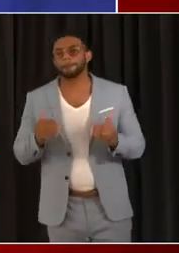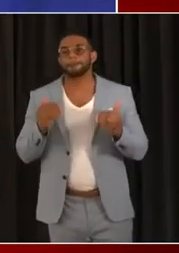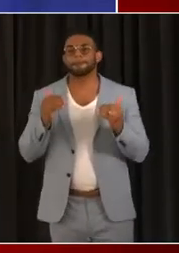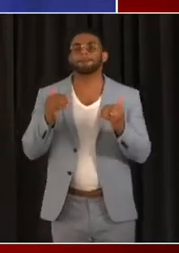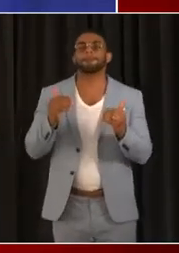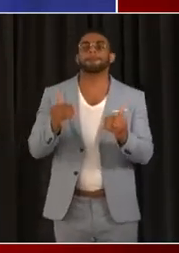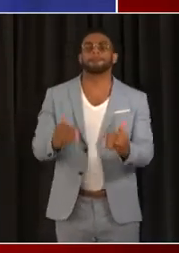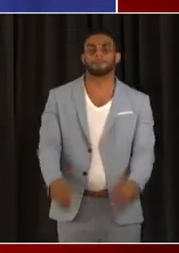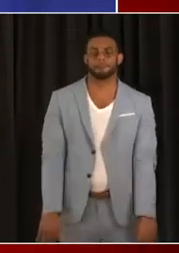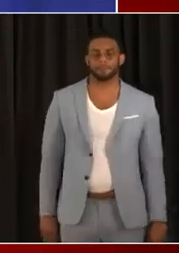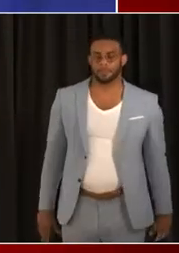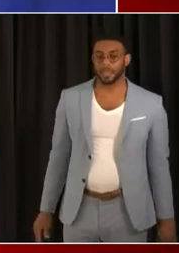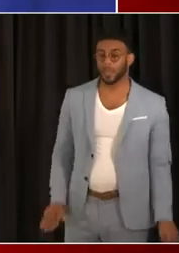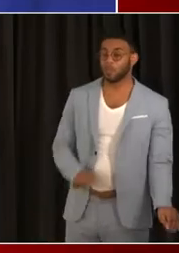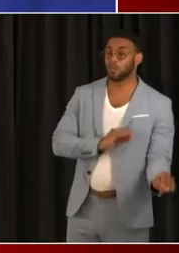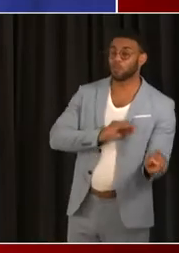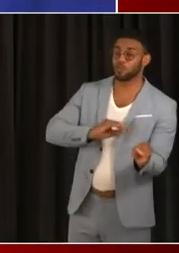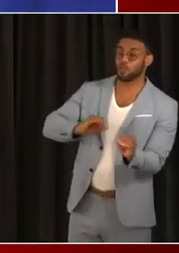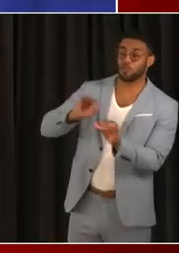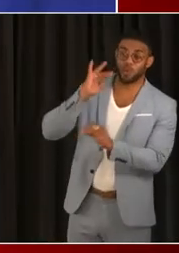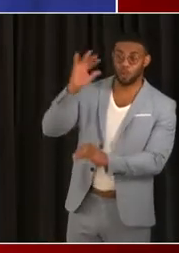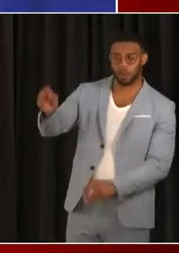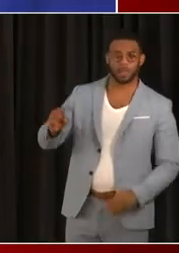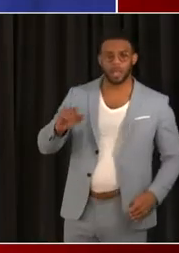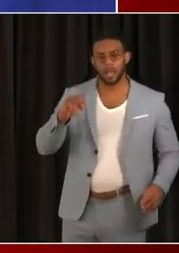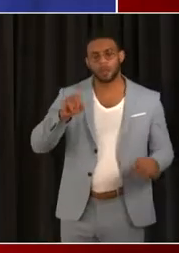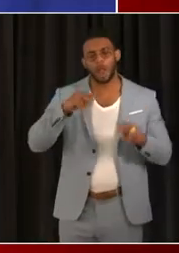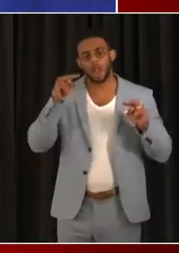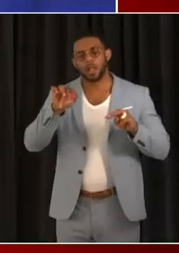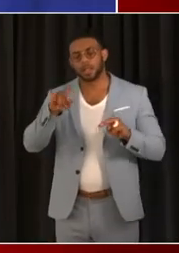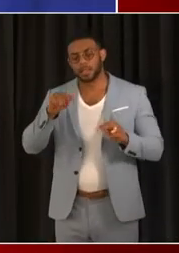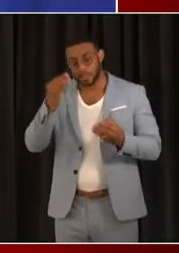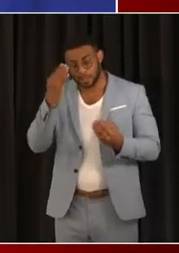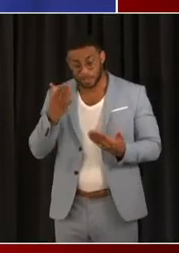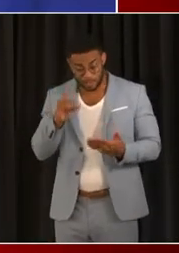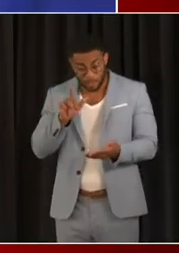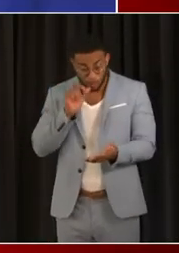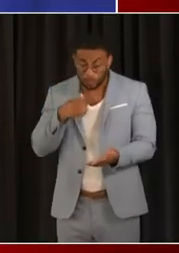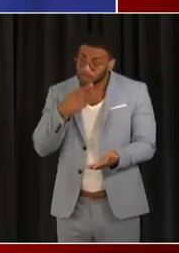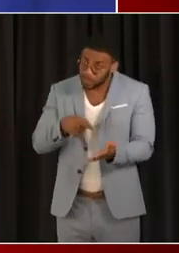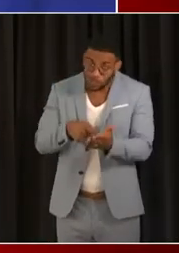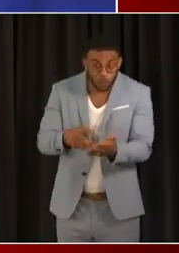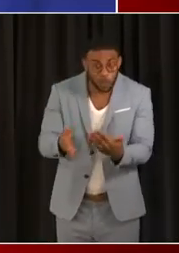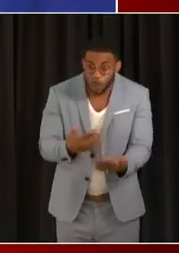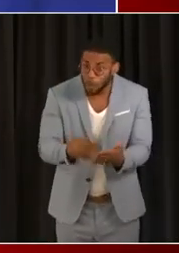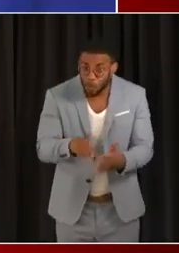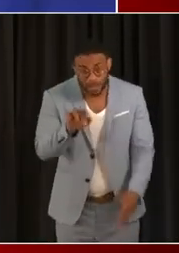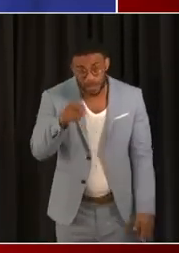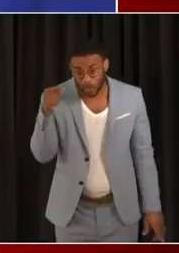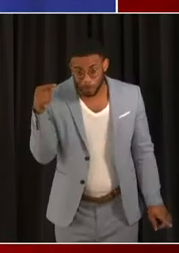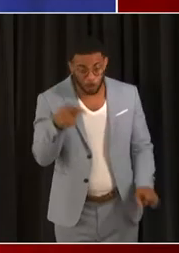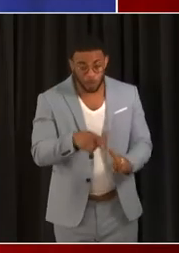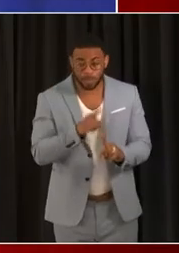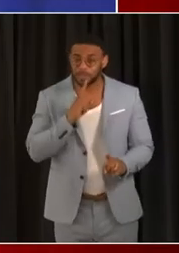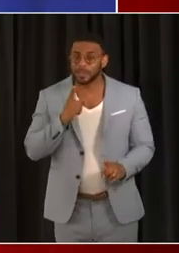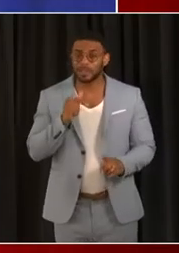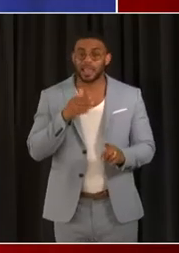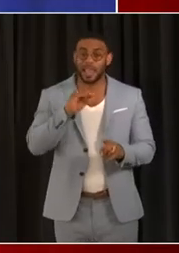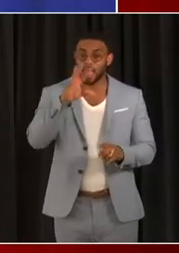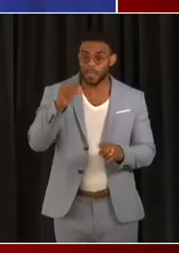they're moving further and further away. And so it's about looking at what the data tells us. The data is going to tell you, no matter what the data point